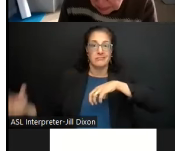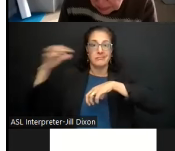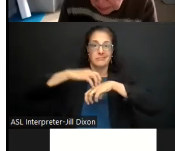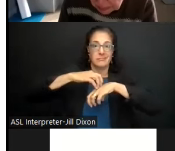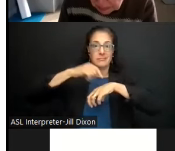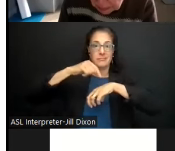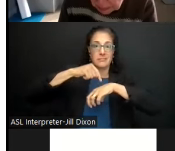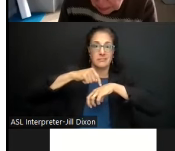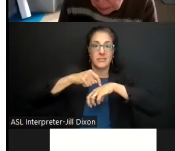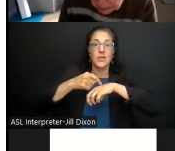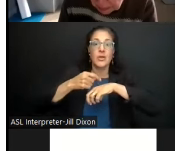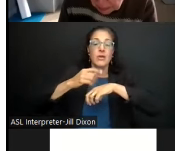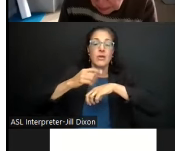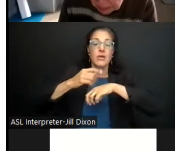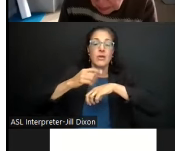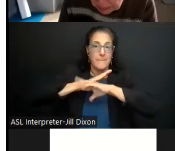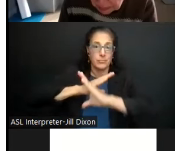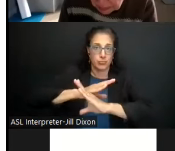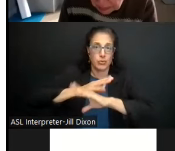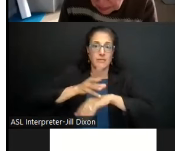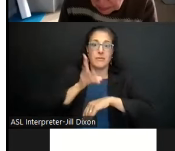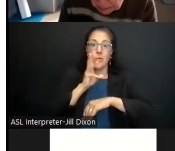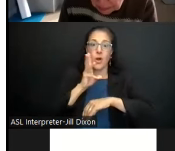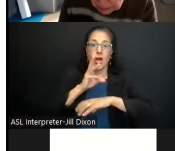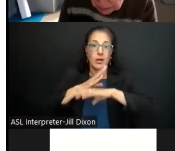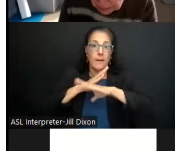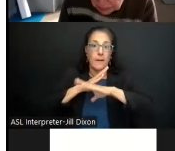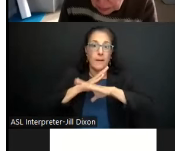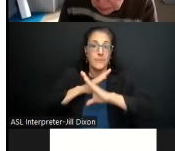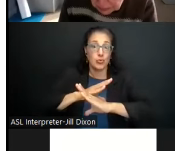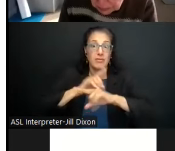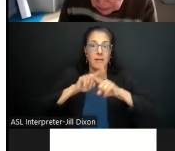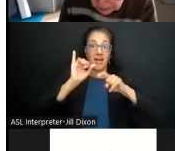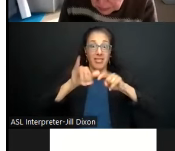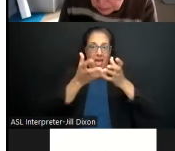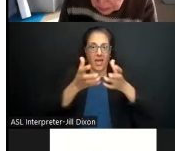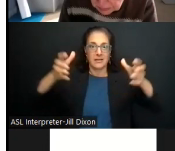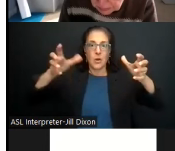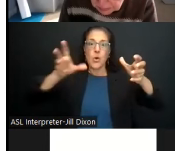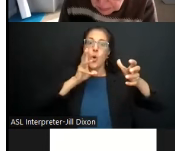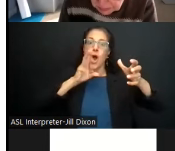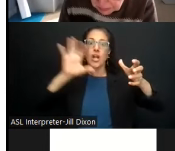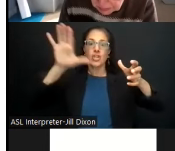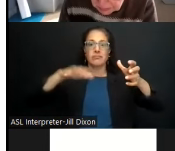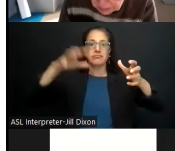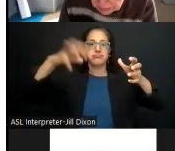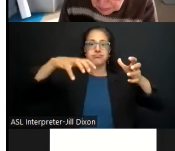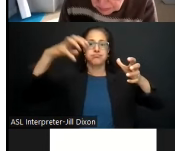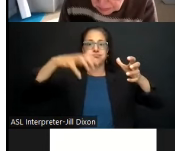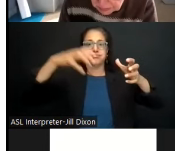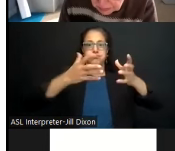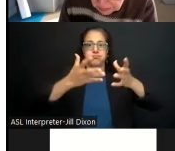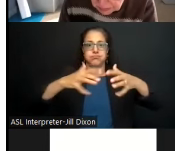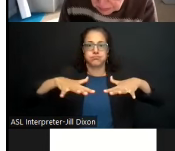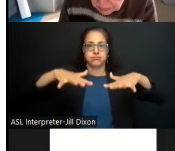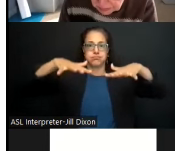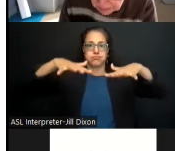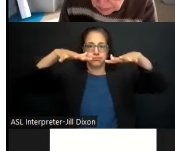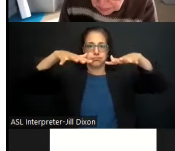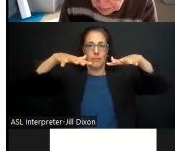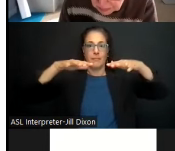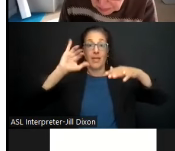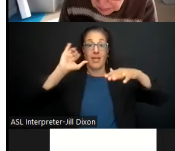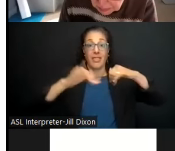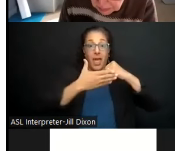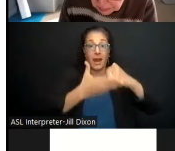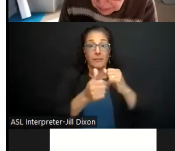wet proof it and essentially hold the water open on the roof. It helps both with